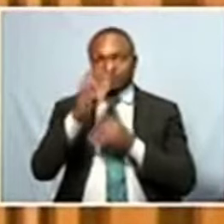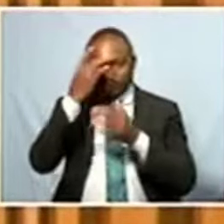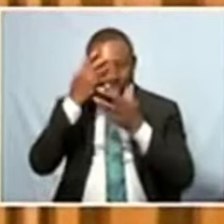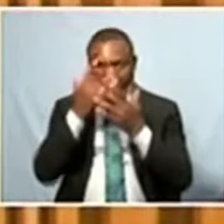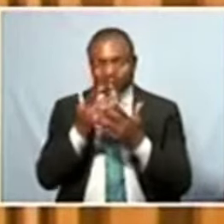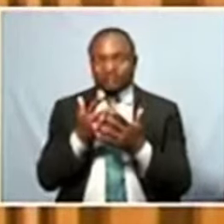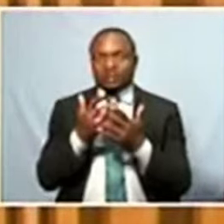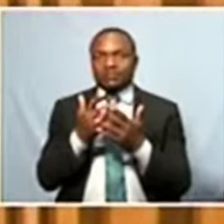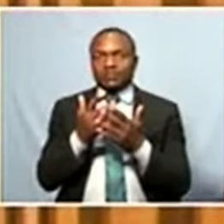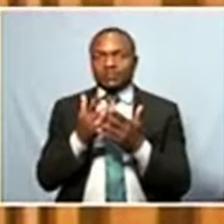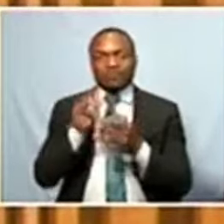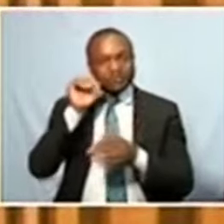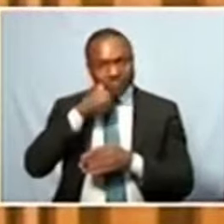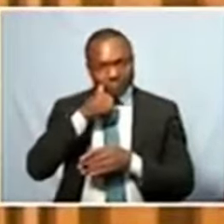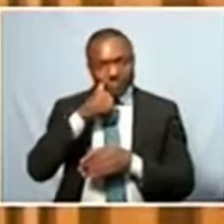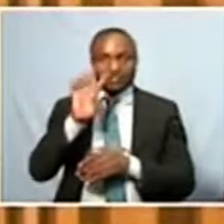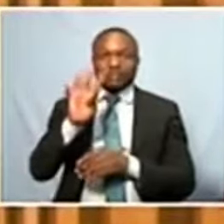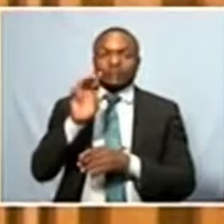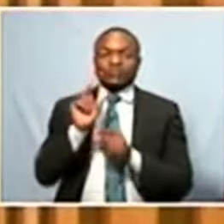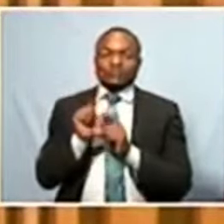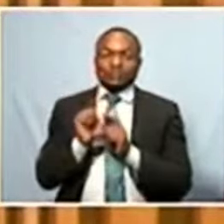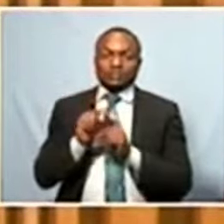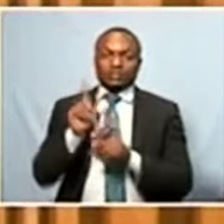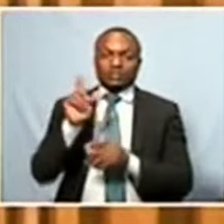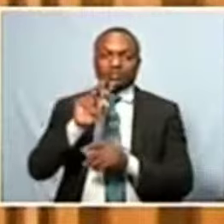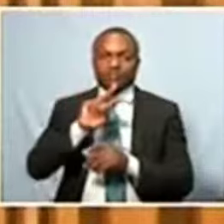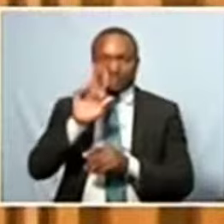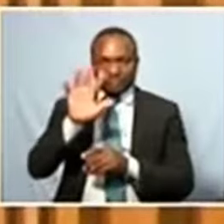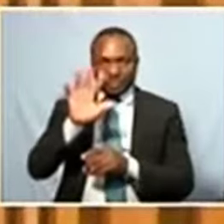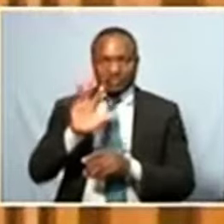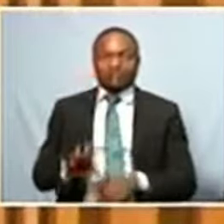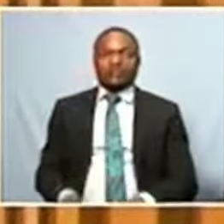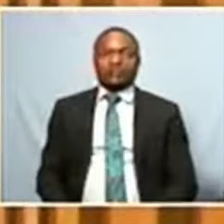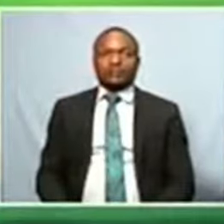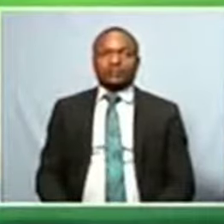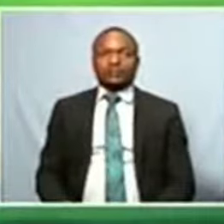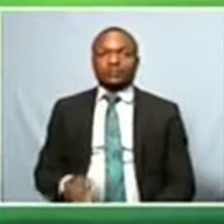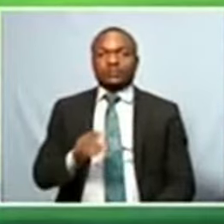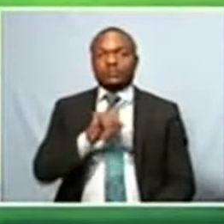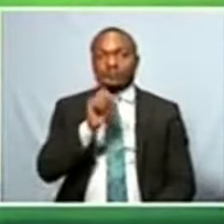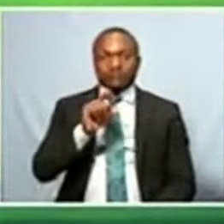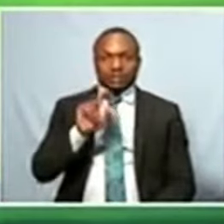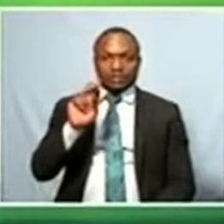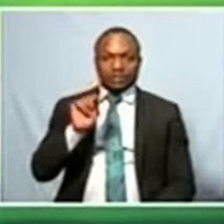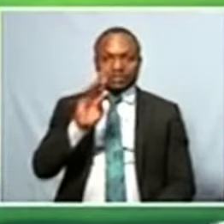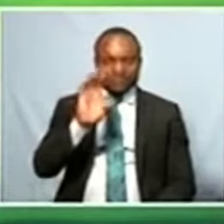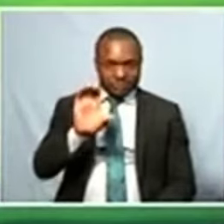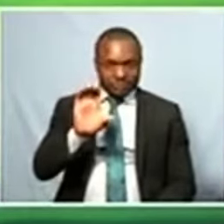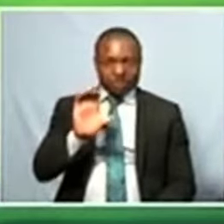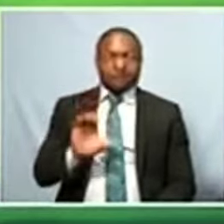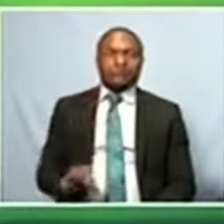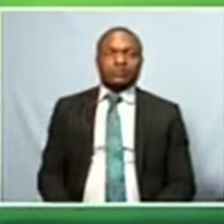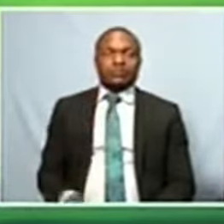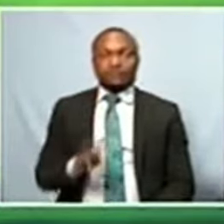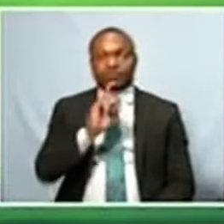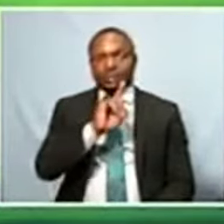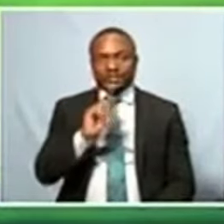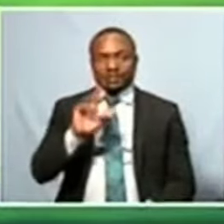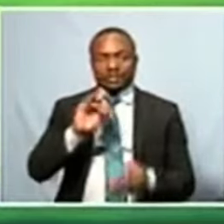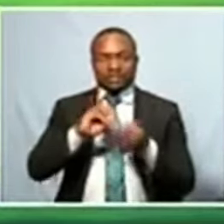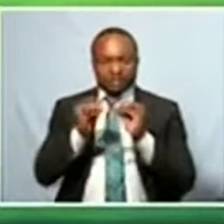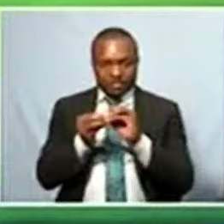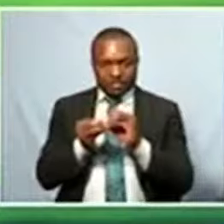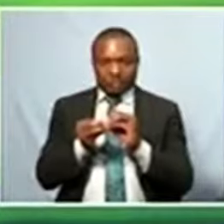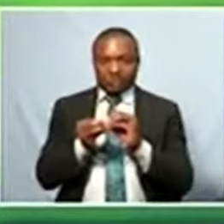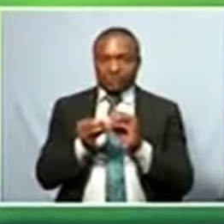to be considered tomorrow, 4th December 2025. The Zambia National Broadcasting Corporation Bill, National Assembly